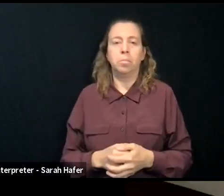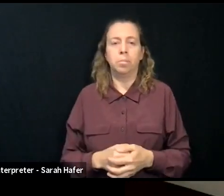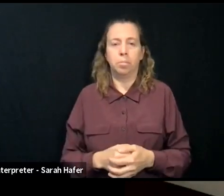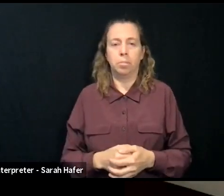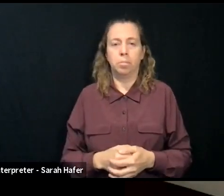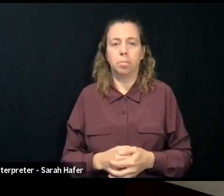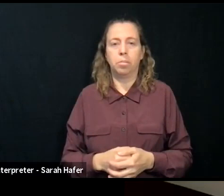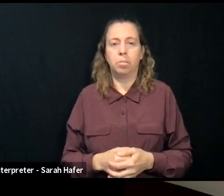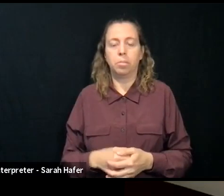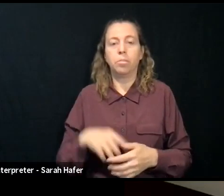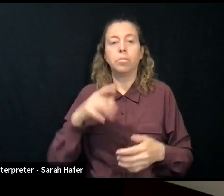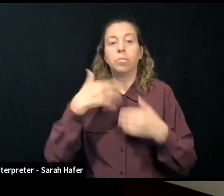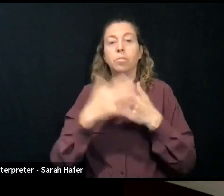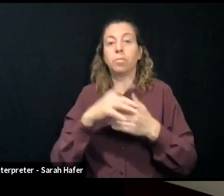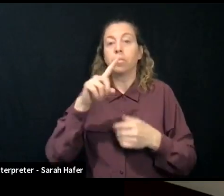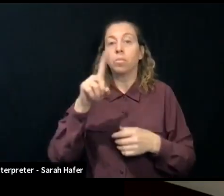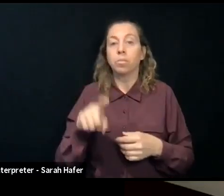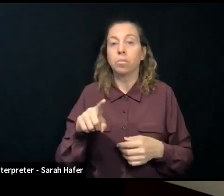the variants?